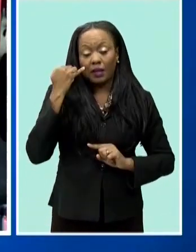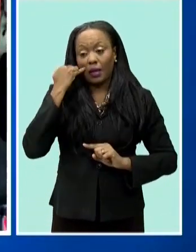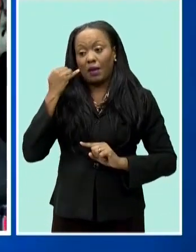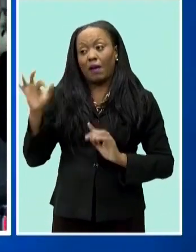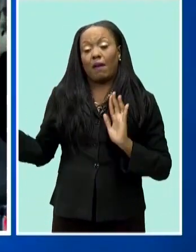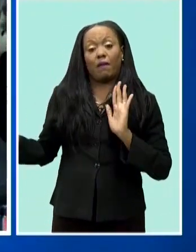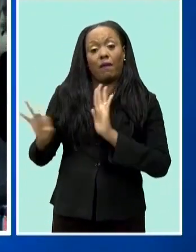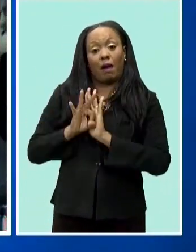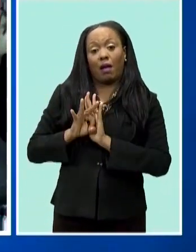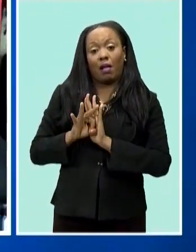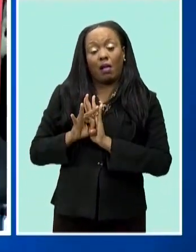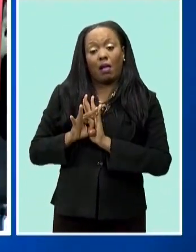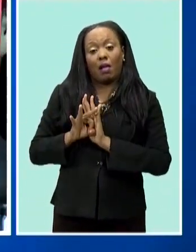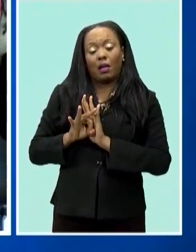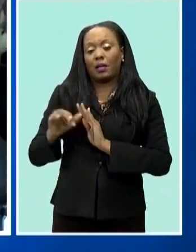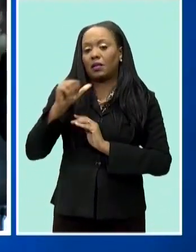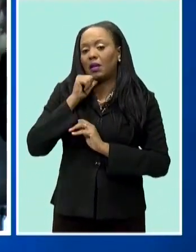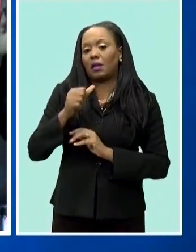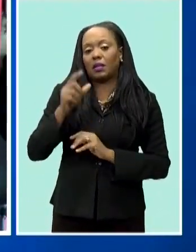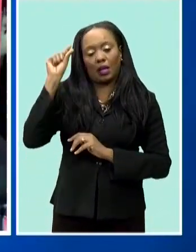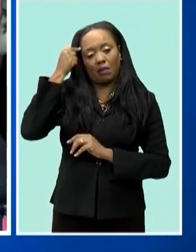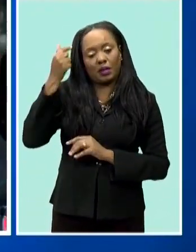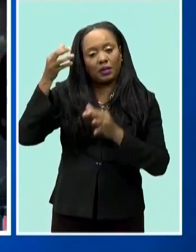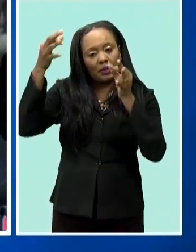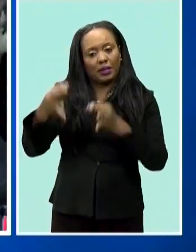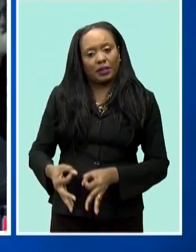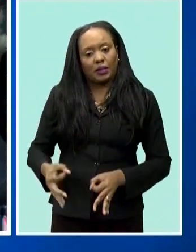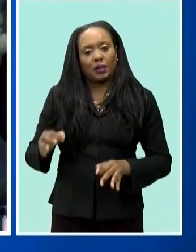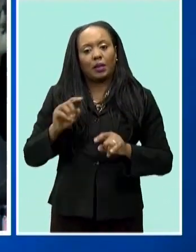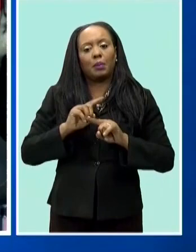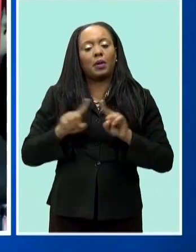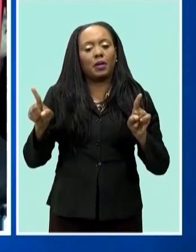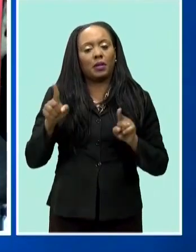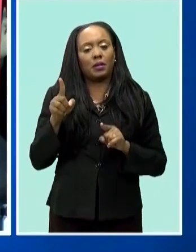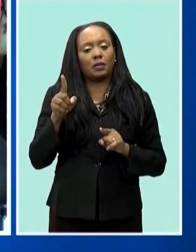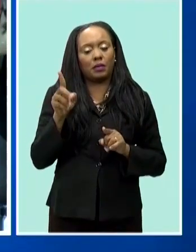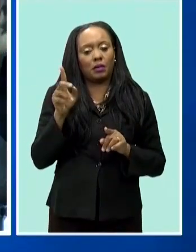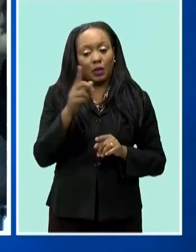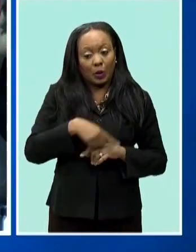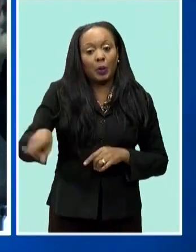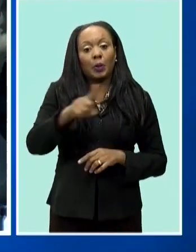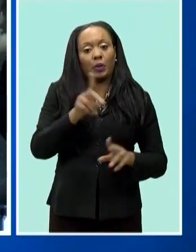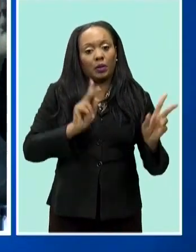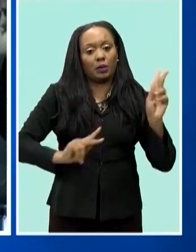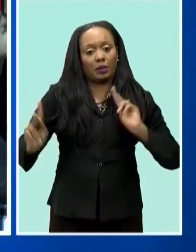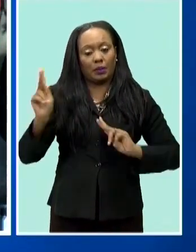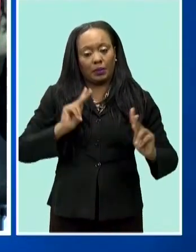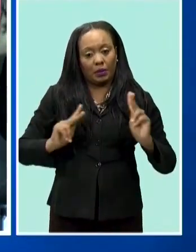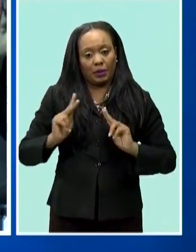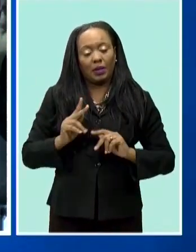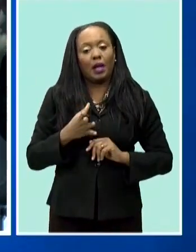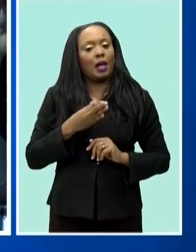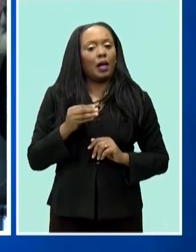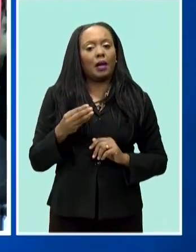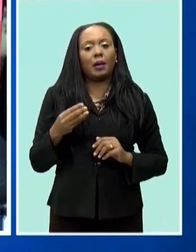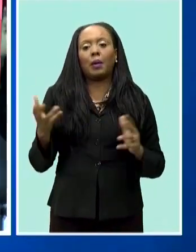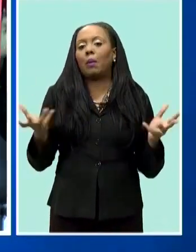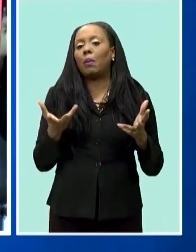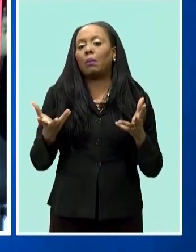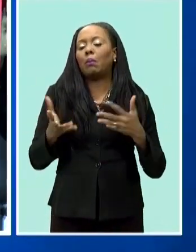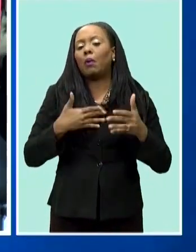be determined not by the government, but indeed by the marketplace and the quality of the media output that